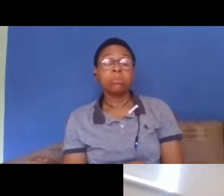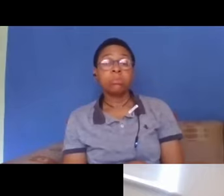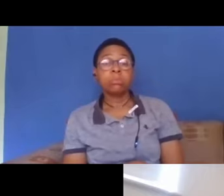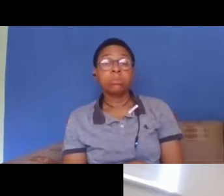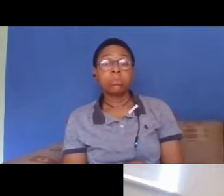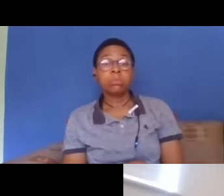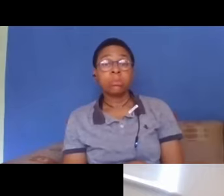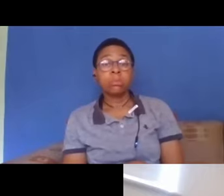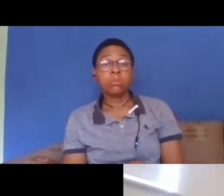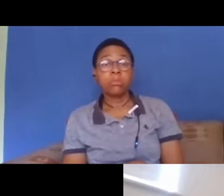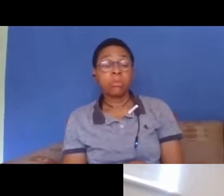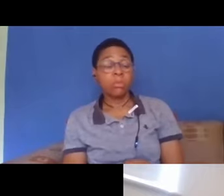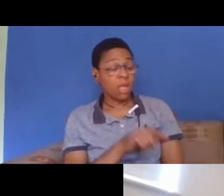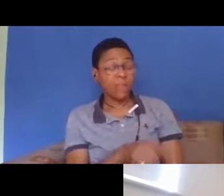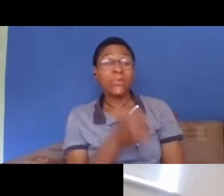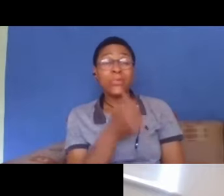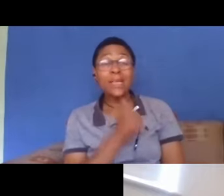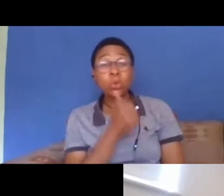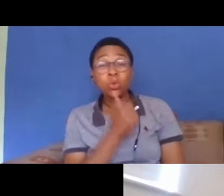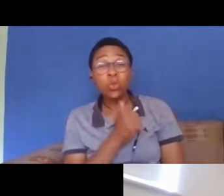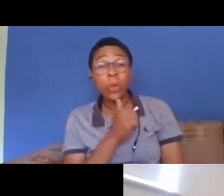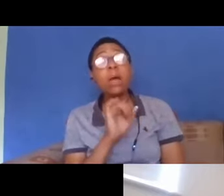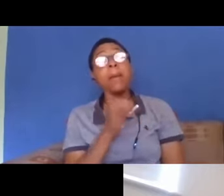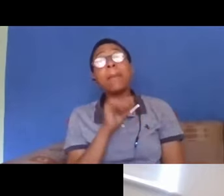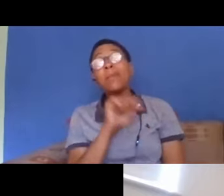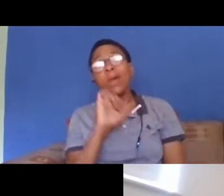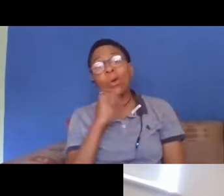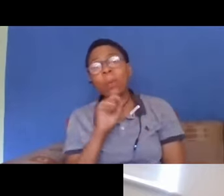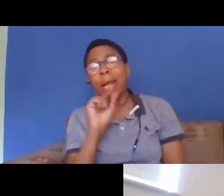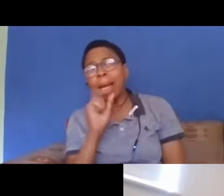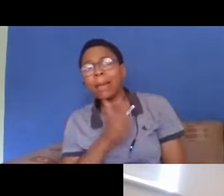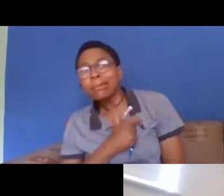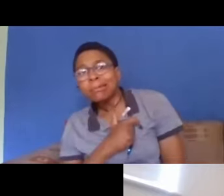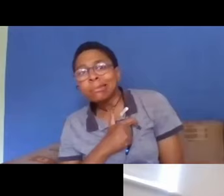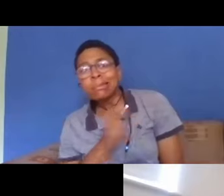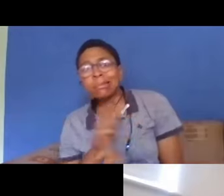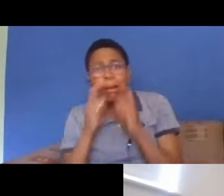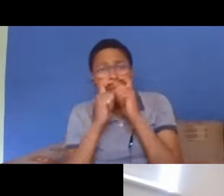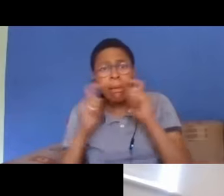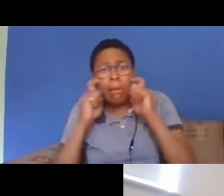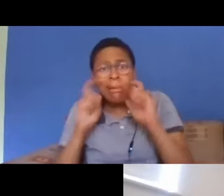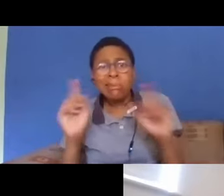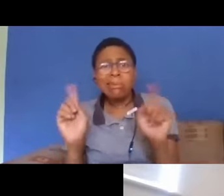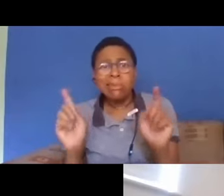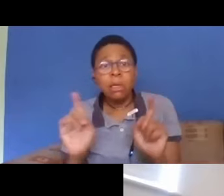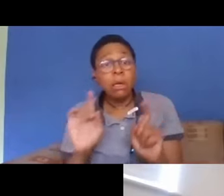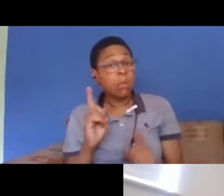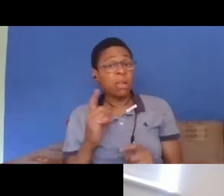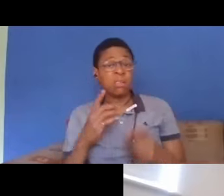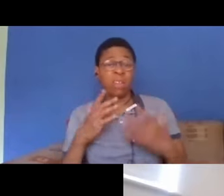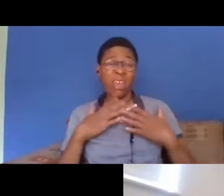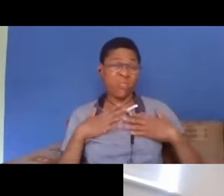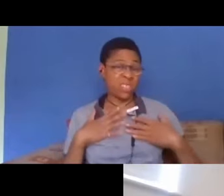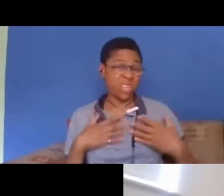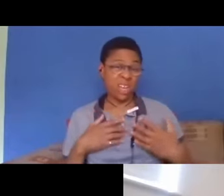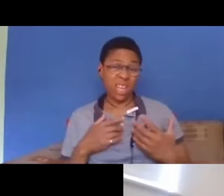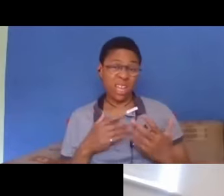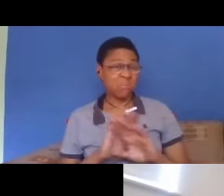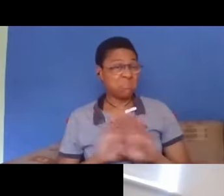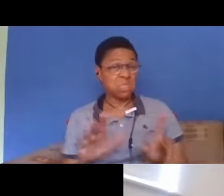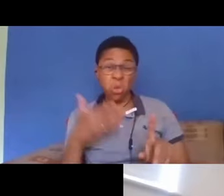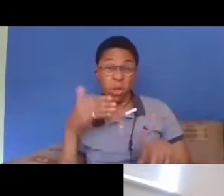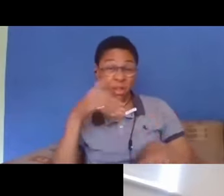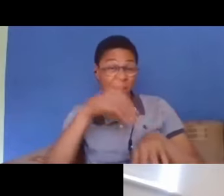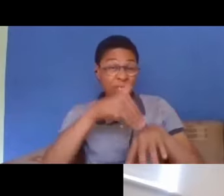it's what they're used to. It's going to increase their anxiety potentially. It's not physiologically going to have a bad influence on them,